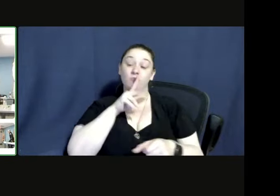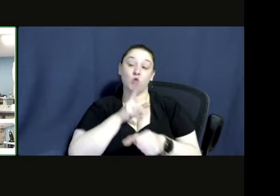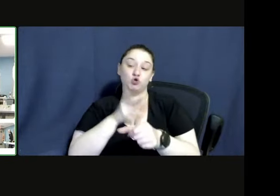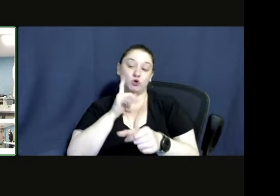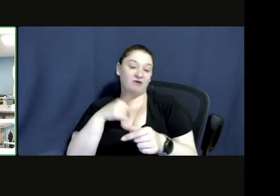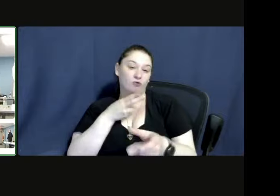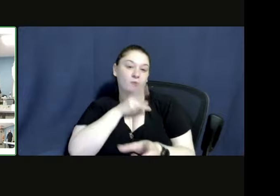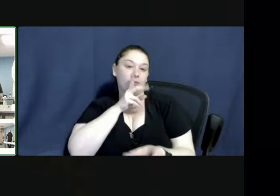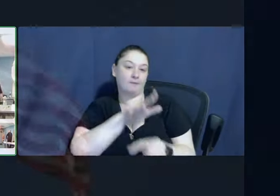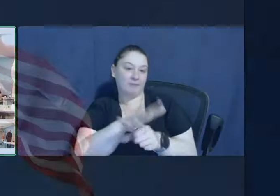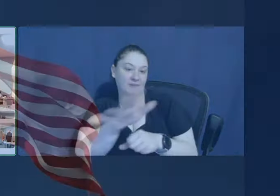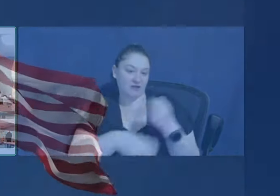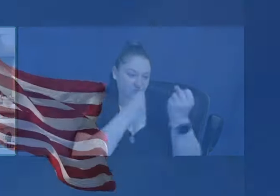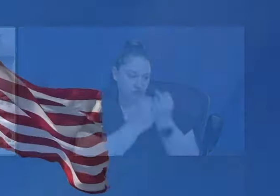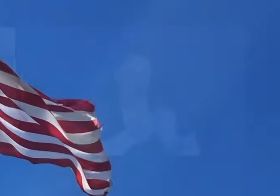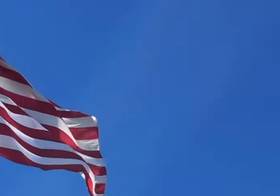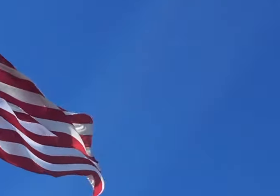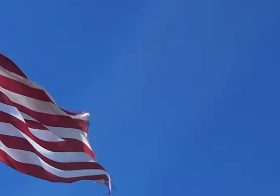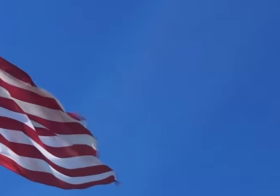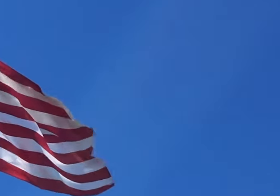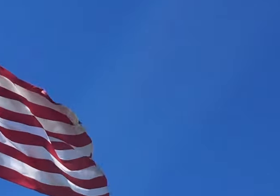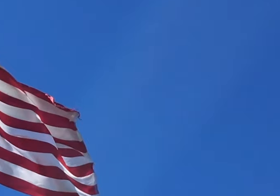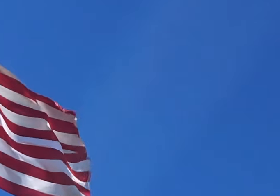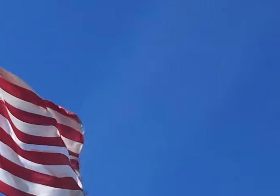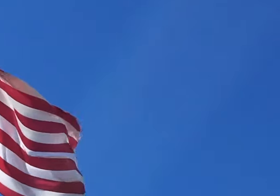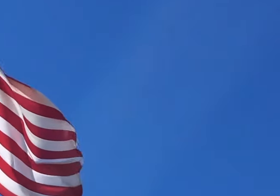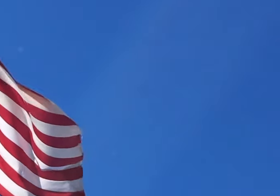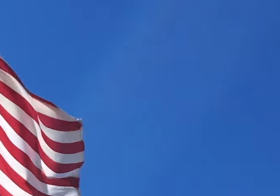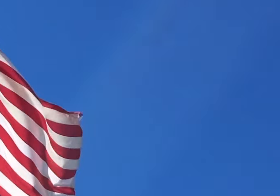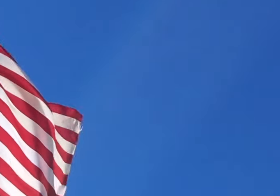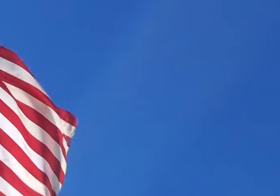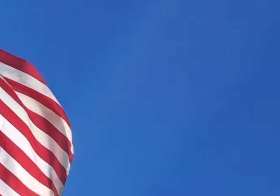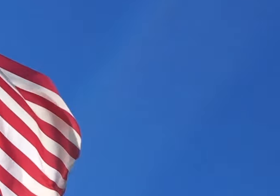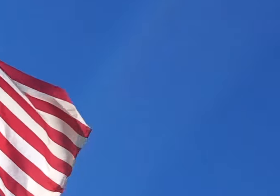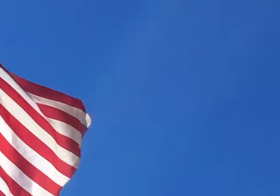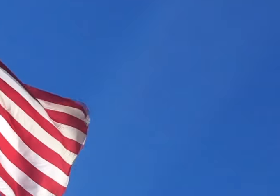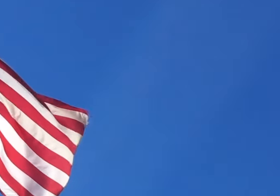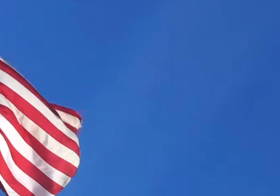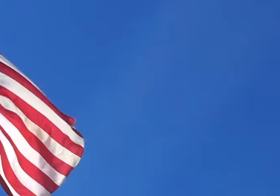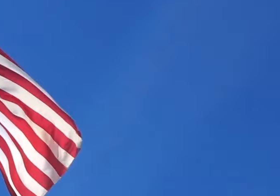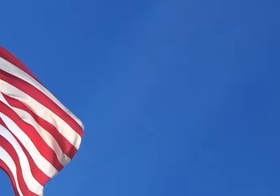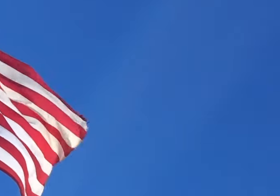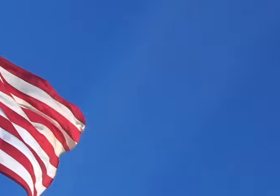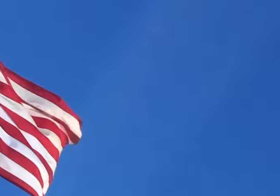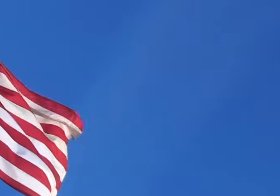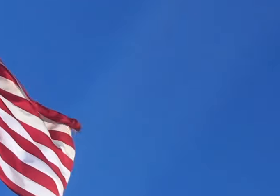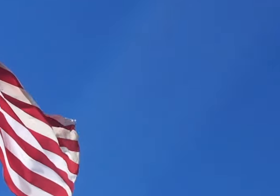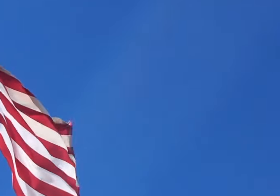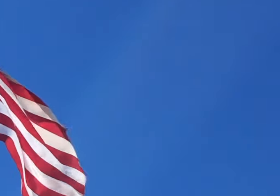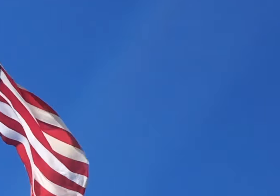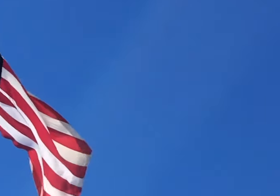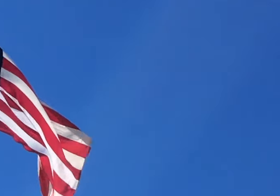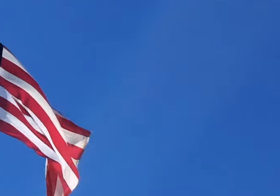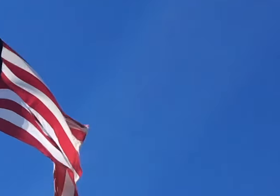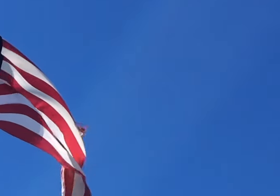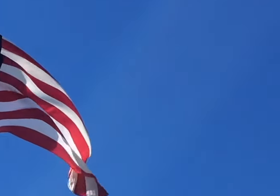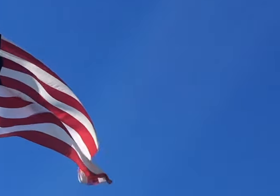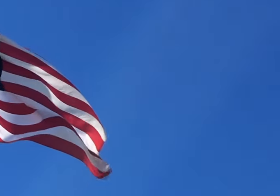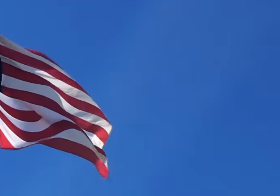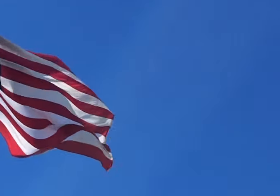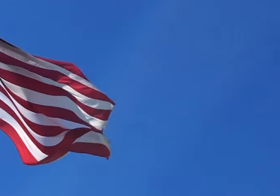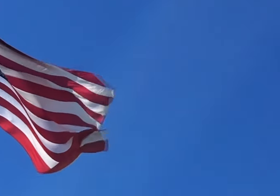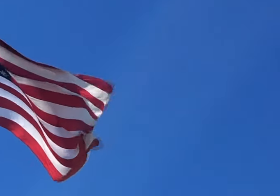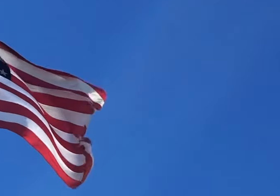I pledge allegiance to the flag of the United States of America and to the republic on which it stands, one